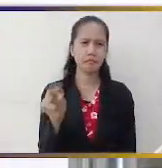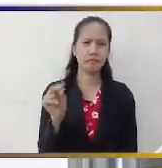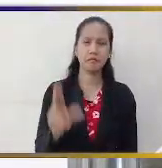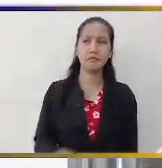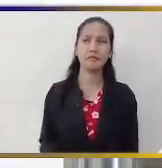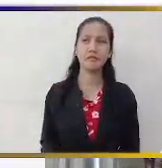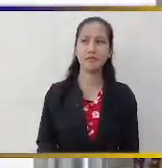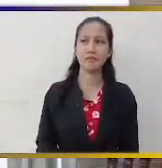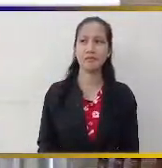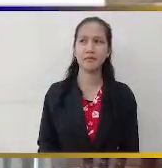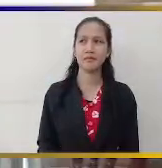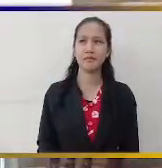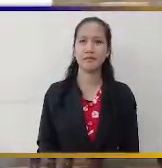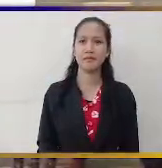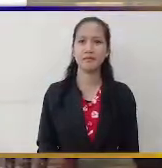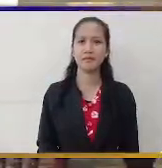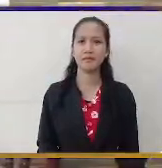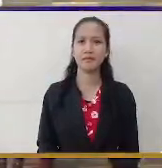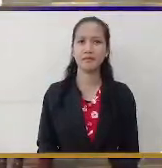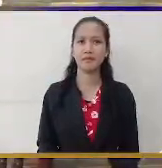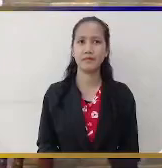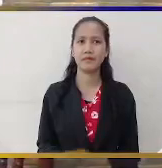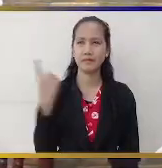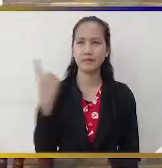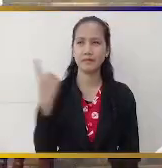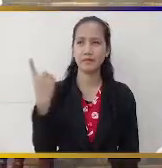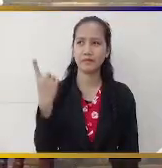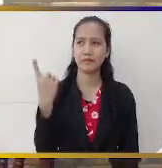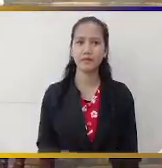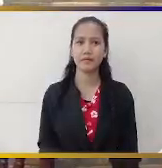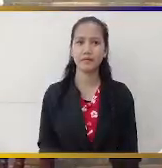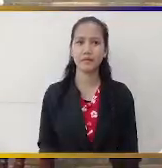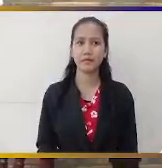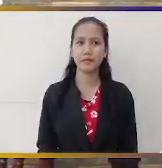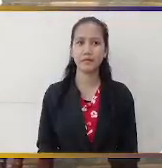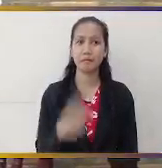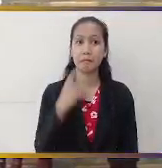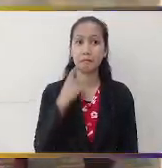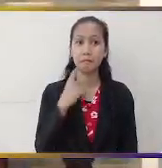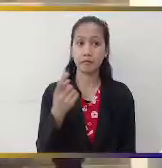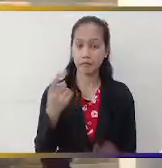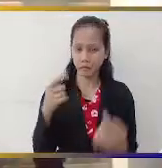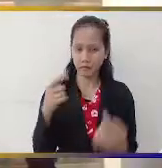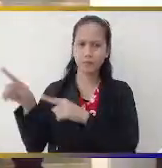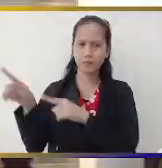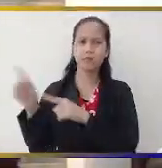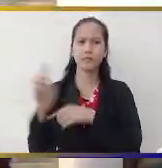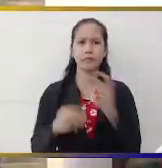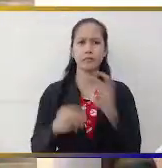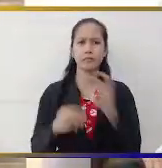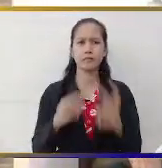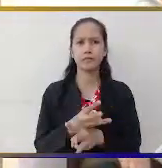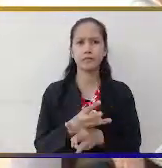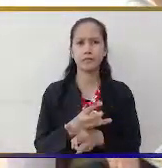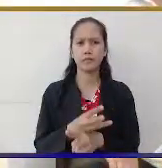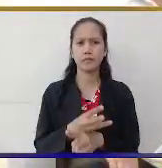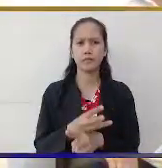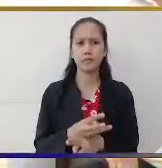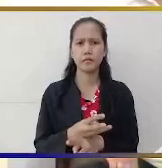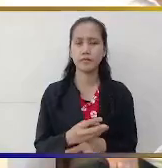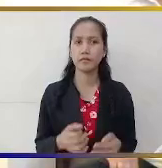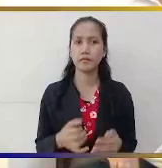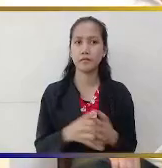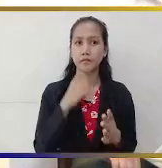think to ourselves, well, I've God says, go ye in all the world. He tells me to go, but I don't have to give. That's not true, and the